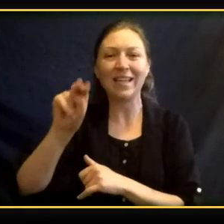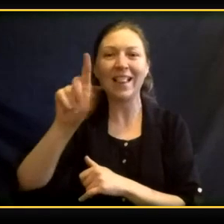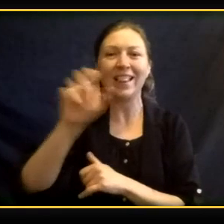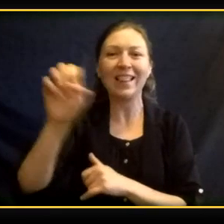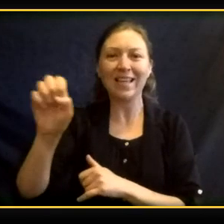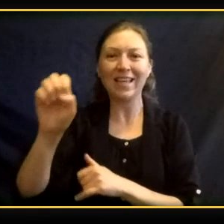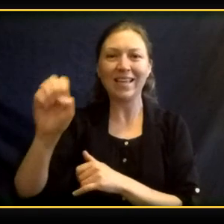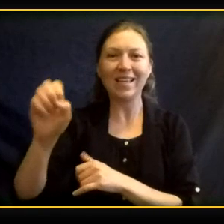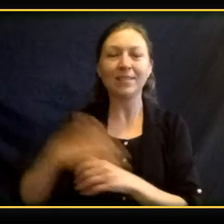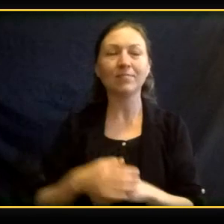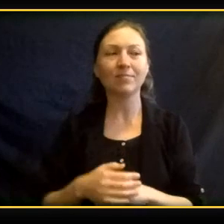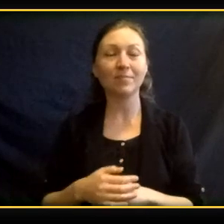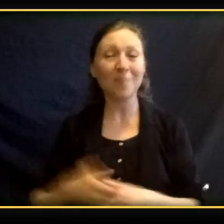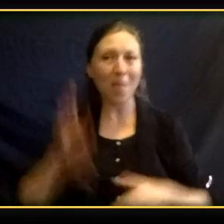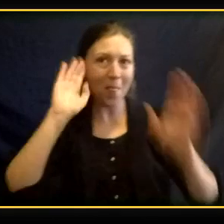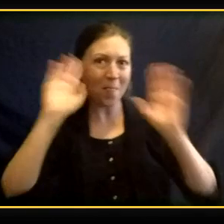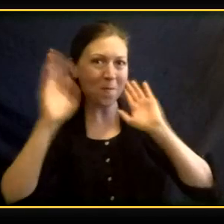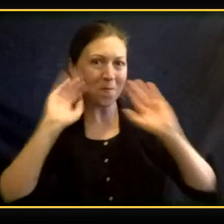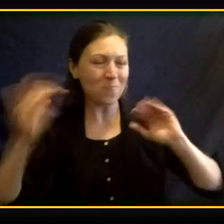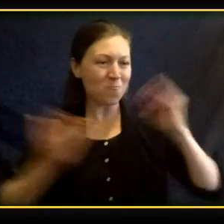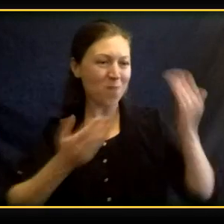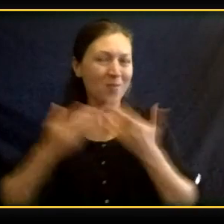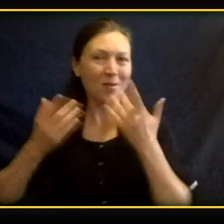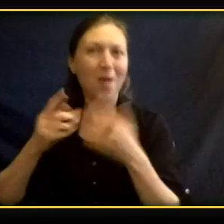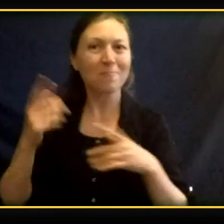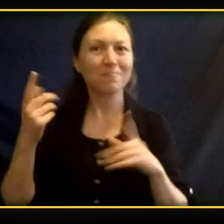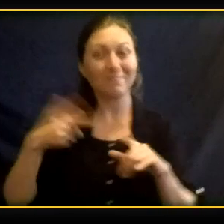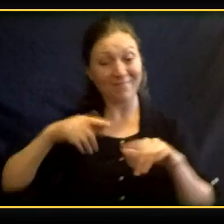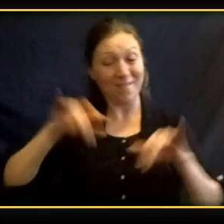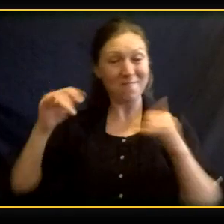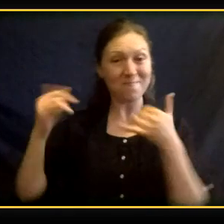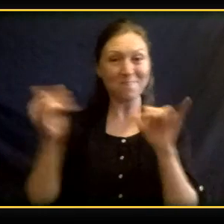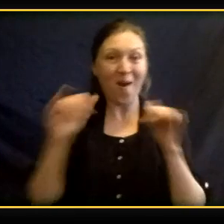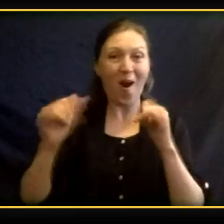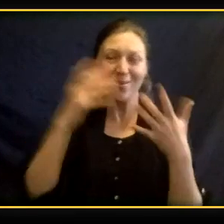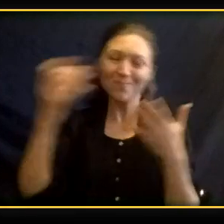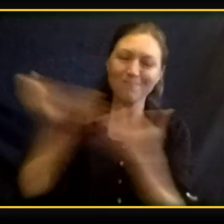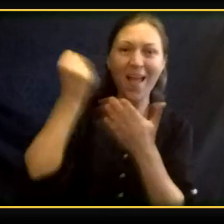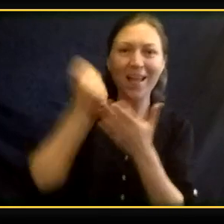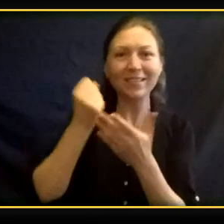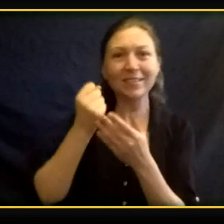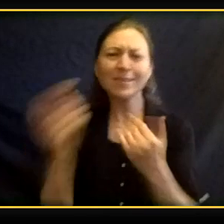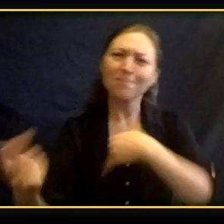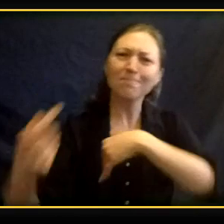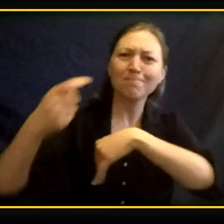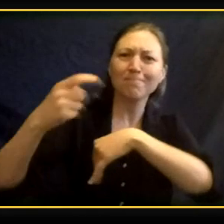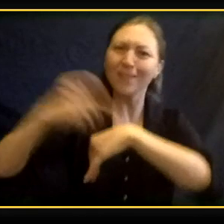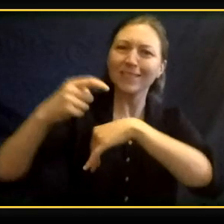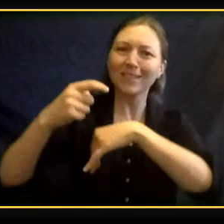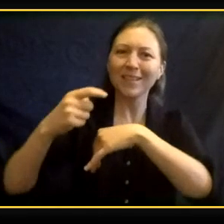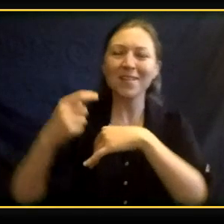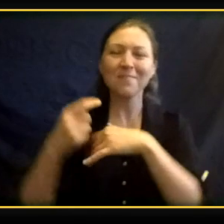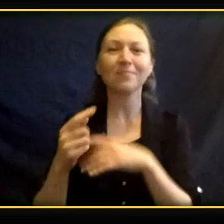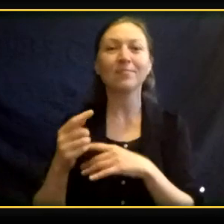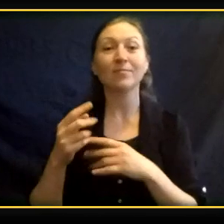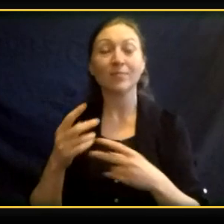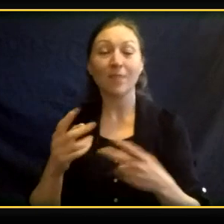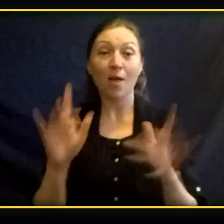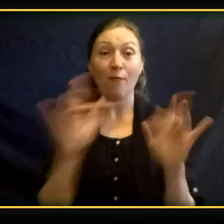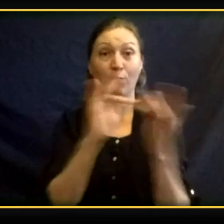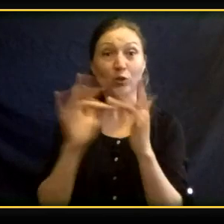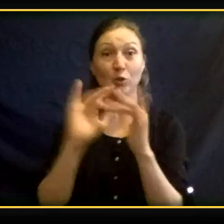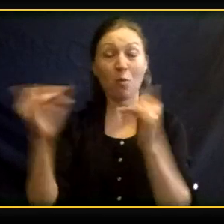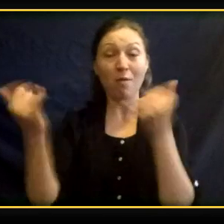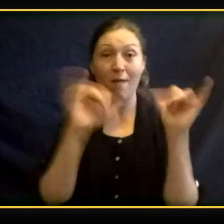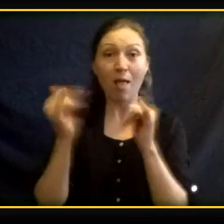Hello everyone, and welcome to Party to the Max. It's About Time, a virtual gala benefiting the programs of the